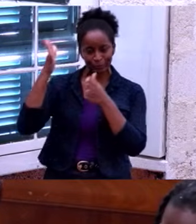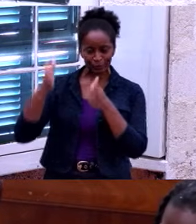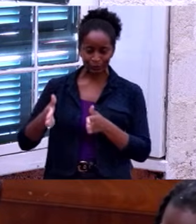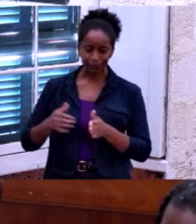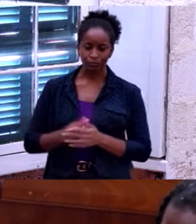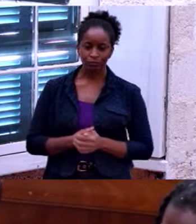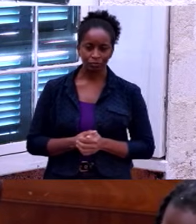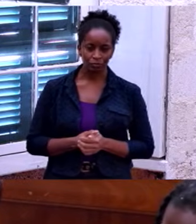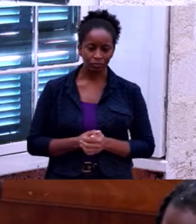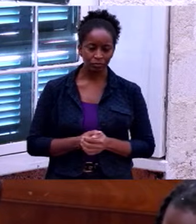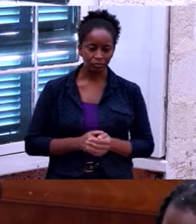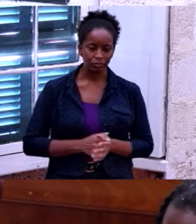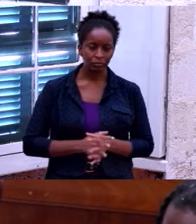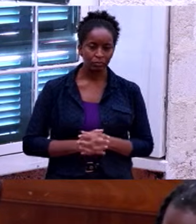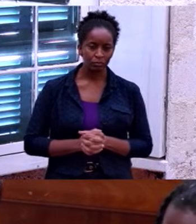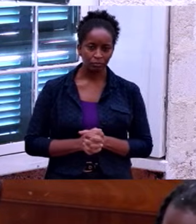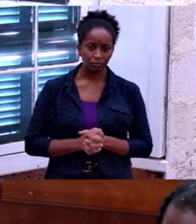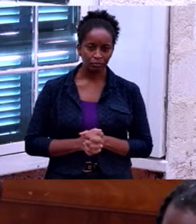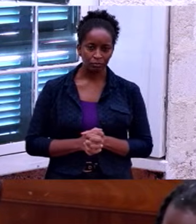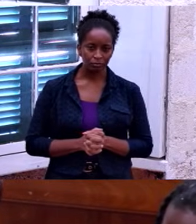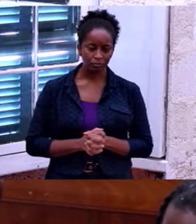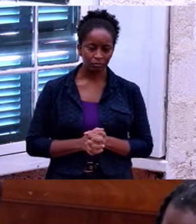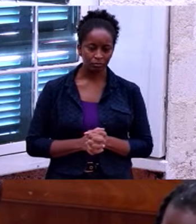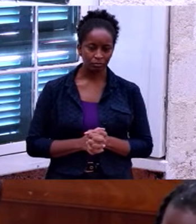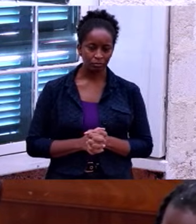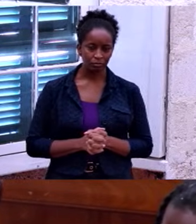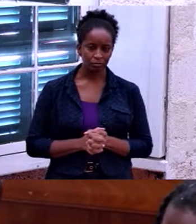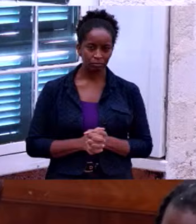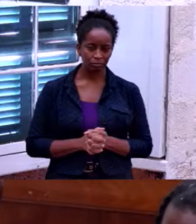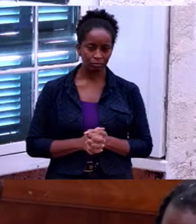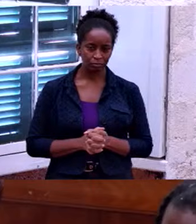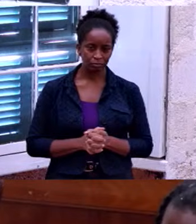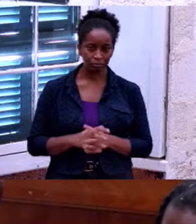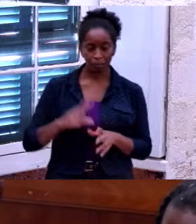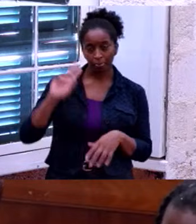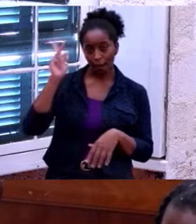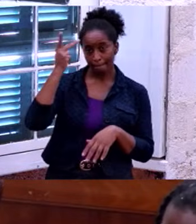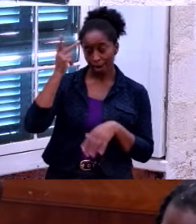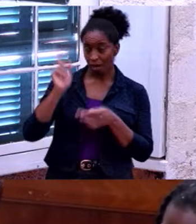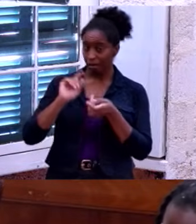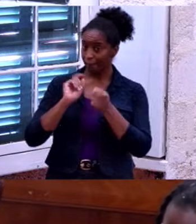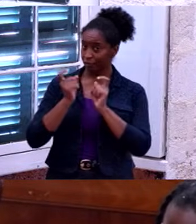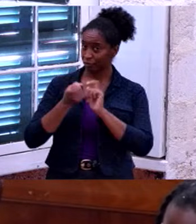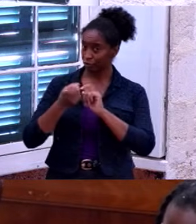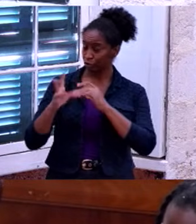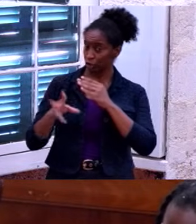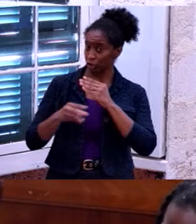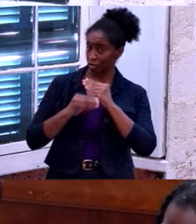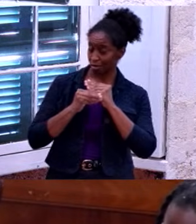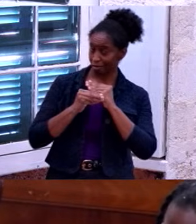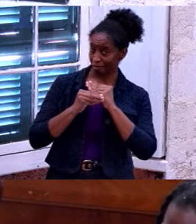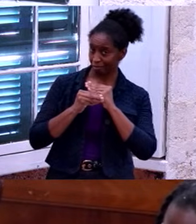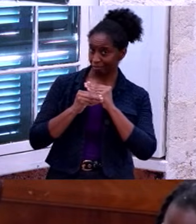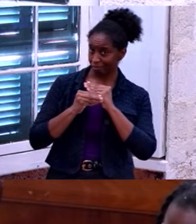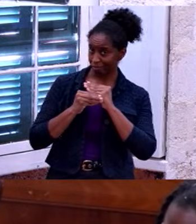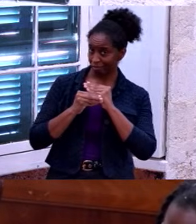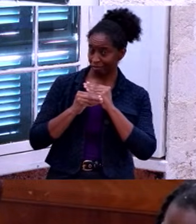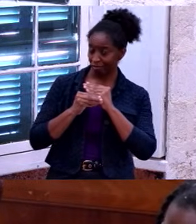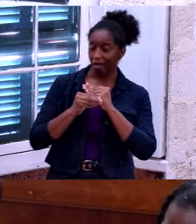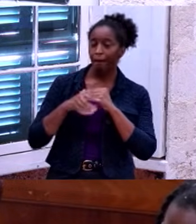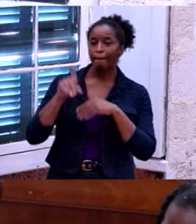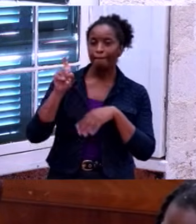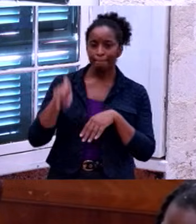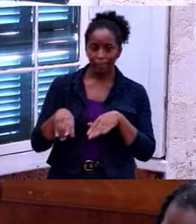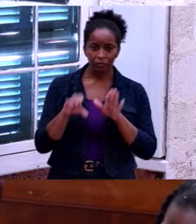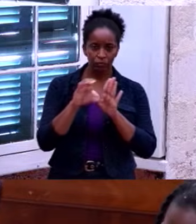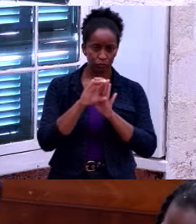that part of our process of parliamentary reform requires us to update our constitution in ways